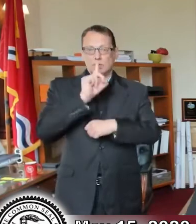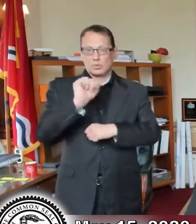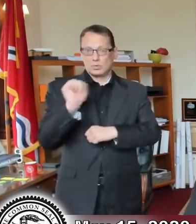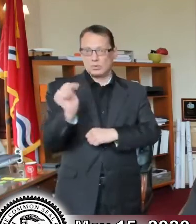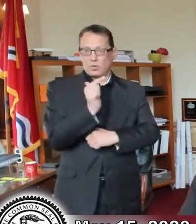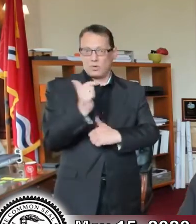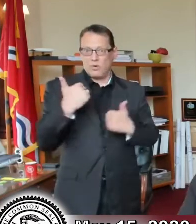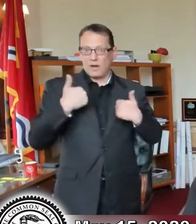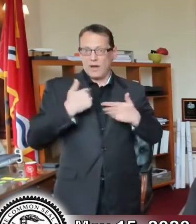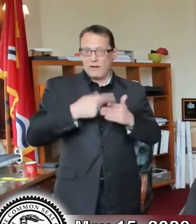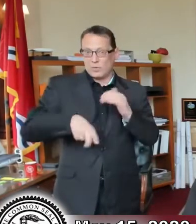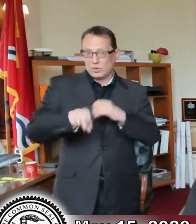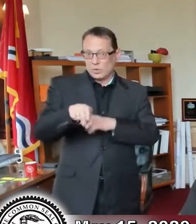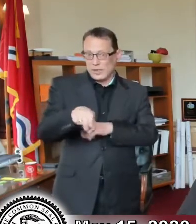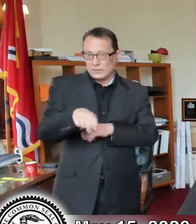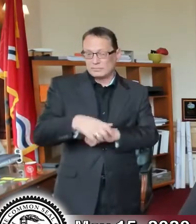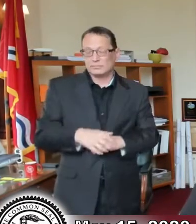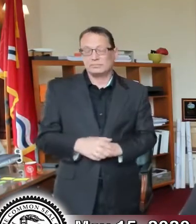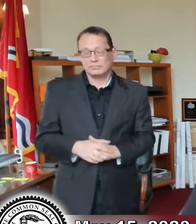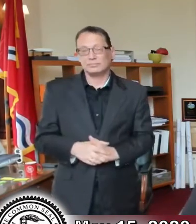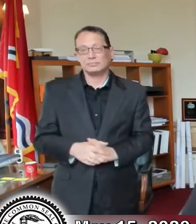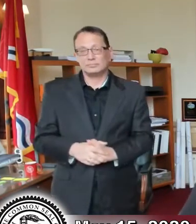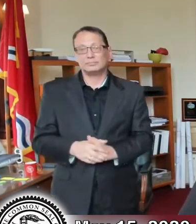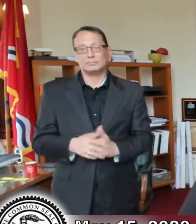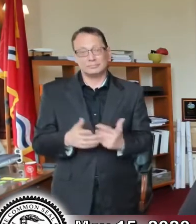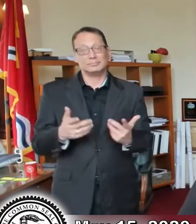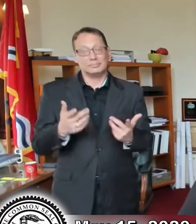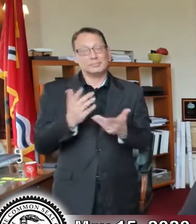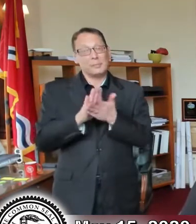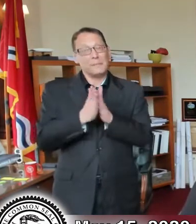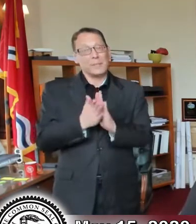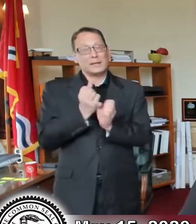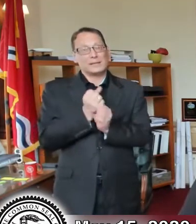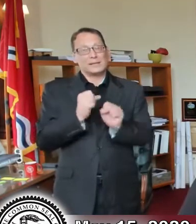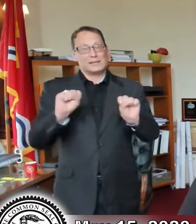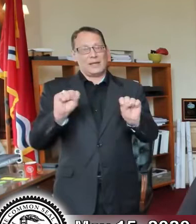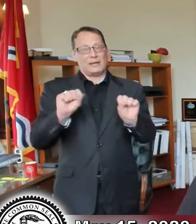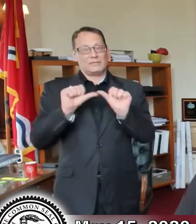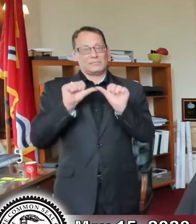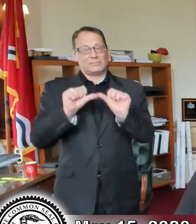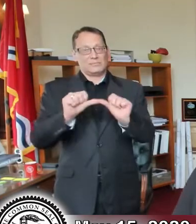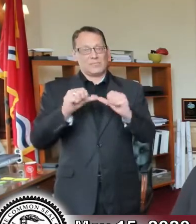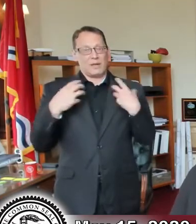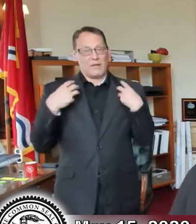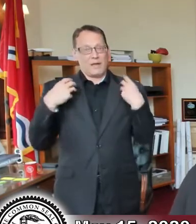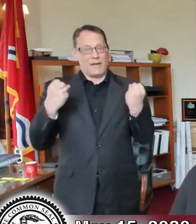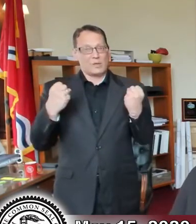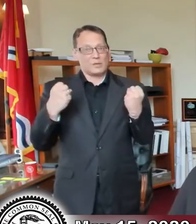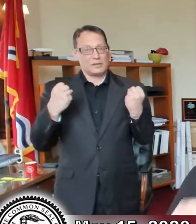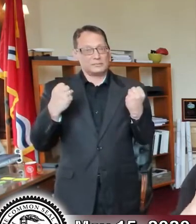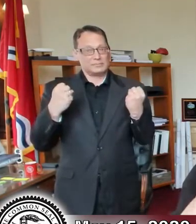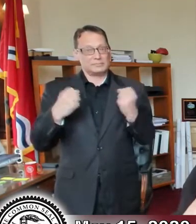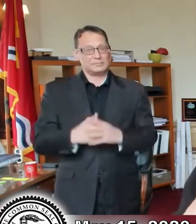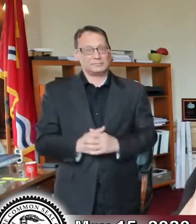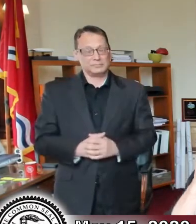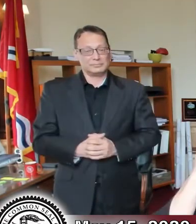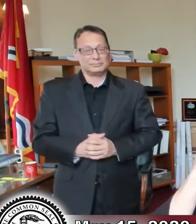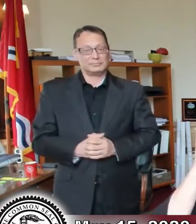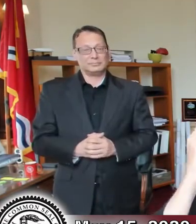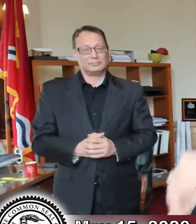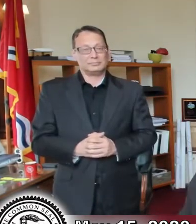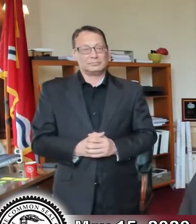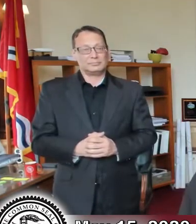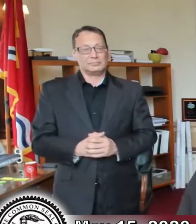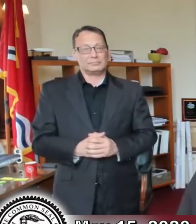need in order to be safe, to keep themselves healthy and to keep the others around them healthy.